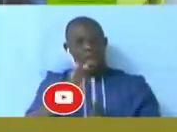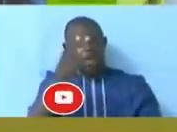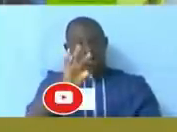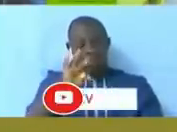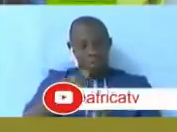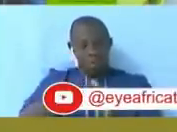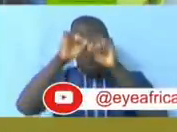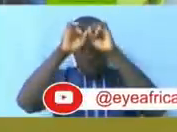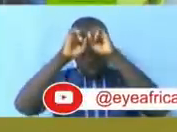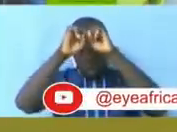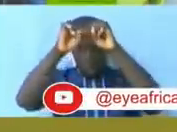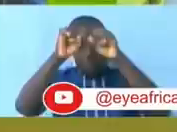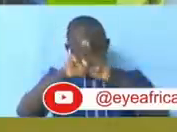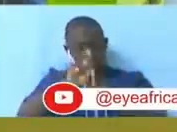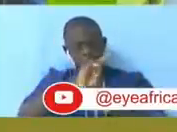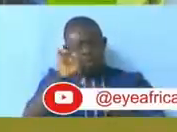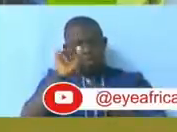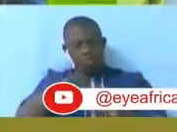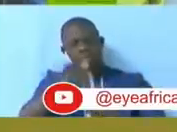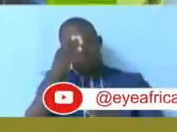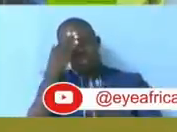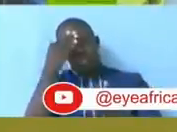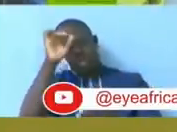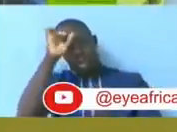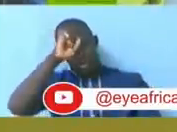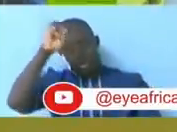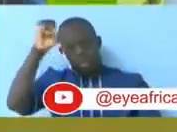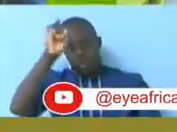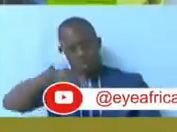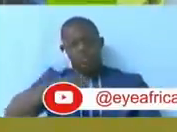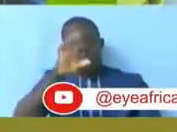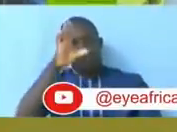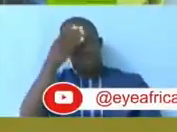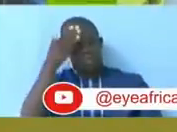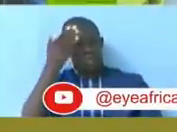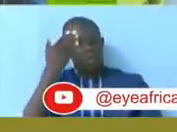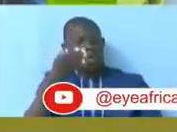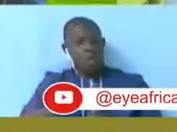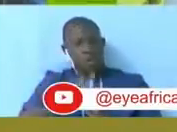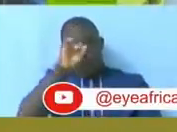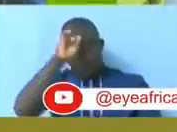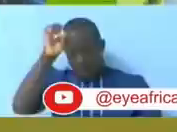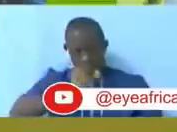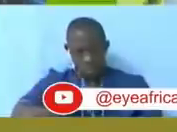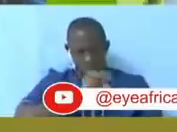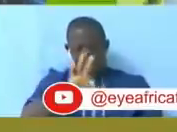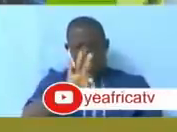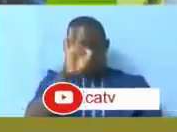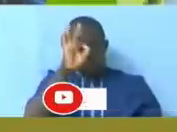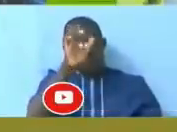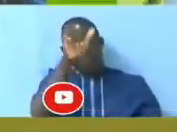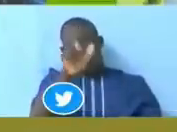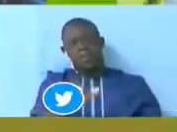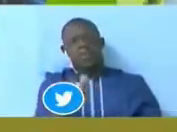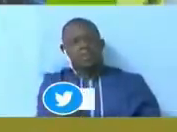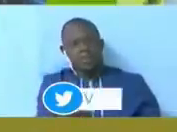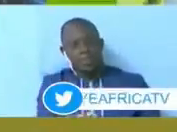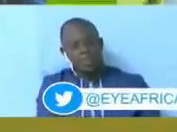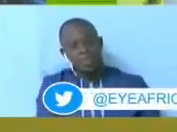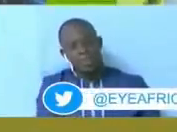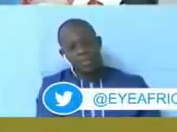nola katumiro denga kanga ya samba kasebungoro waya tarabanko la nyarongo. The president is the appointing authority. President ola nyarongo de menga